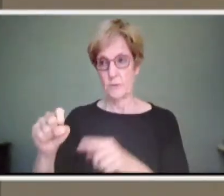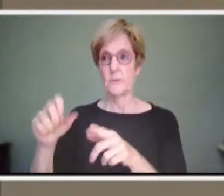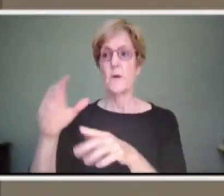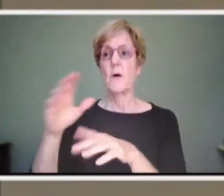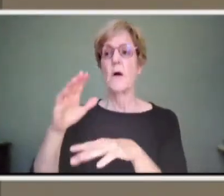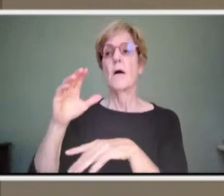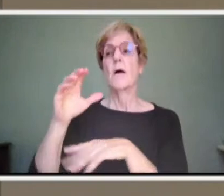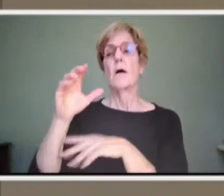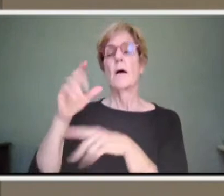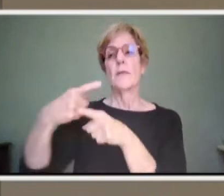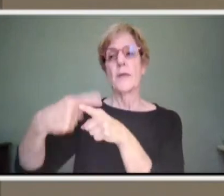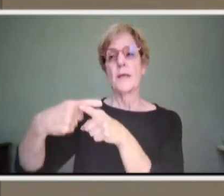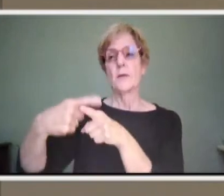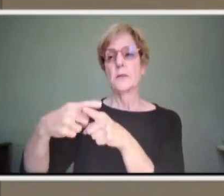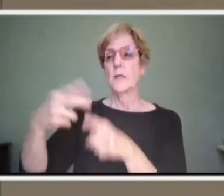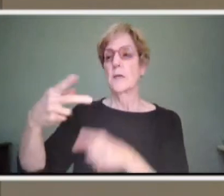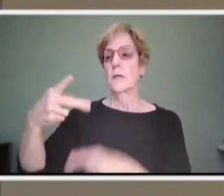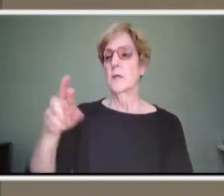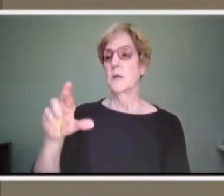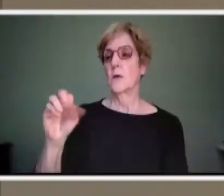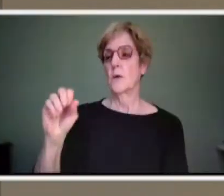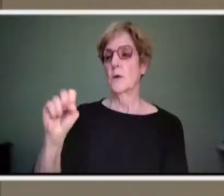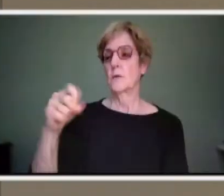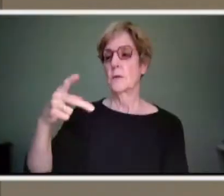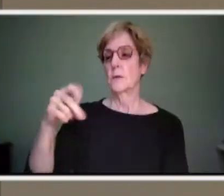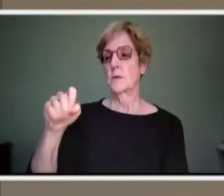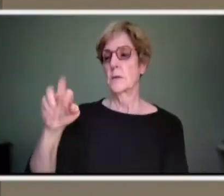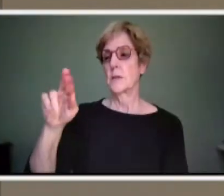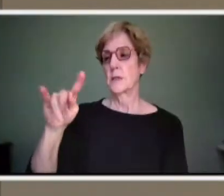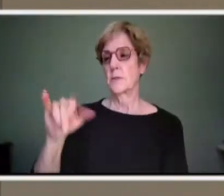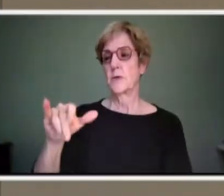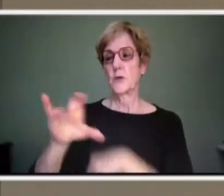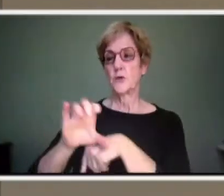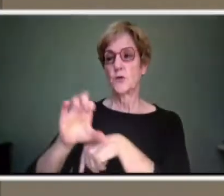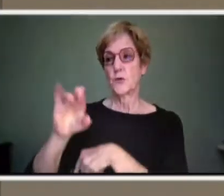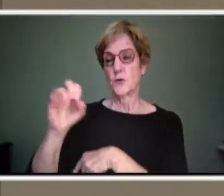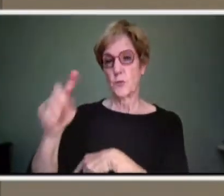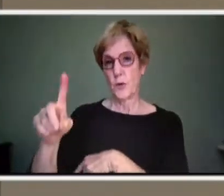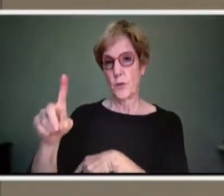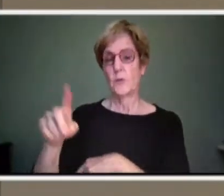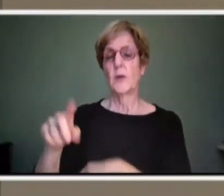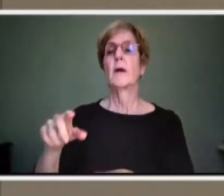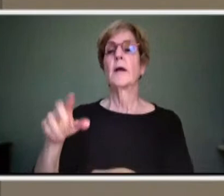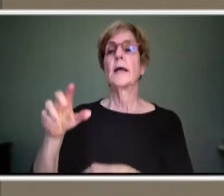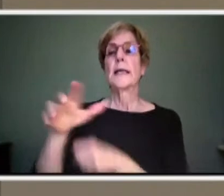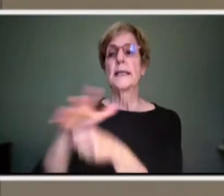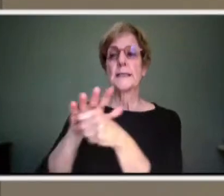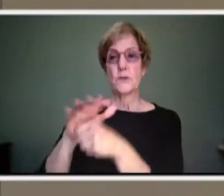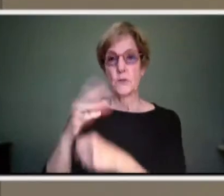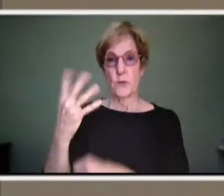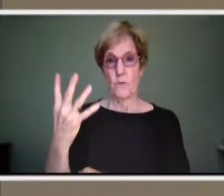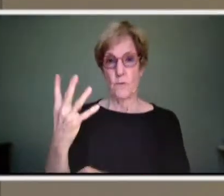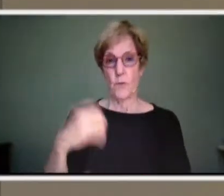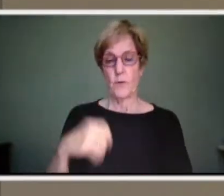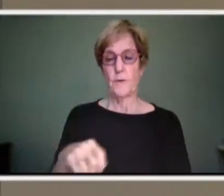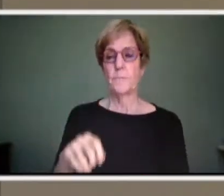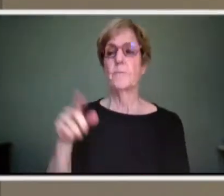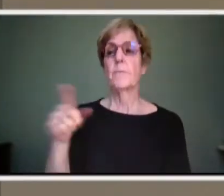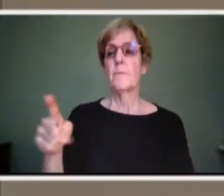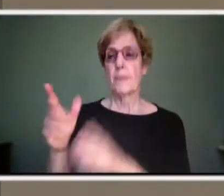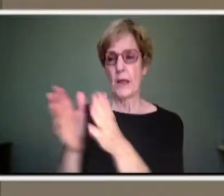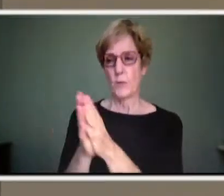southwest intersection of Prosperity Church Road and Robert Helms Road in Council District 4, Ms. Johnson's district. They are